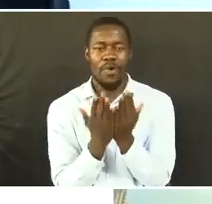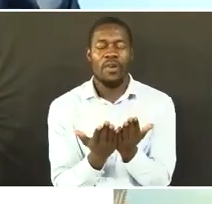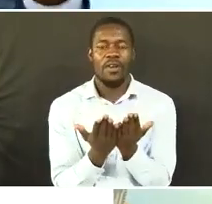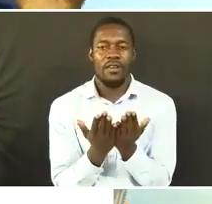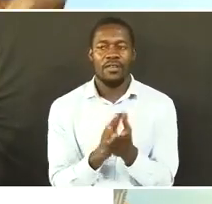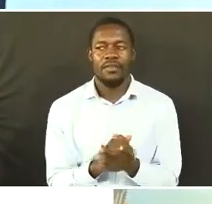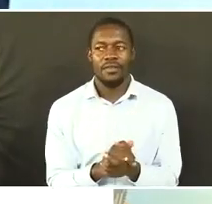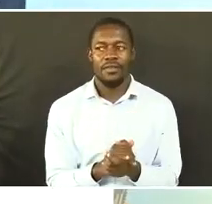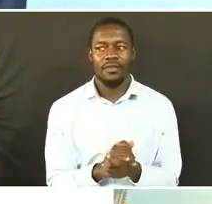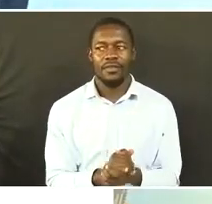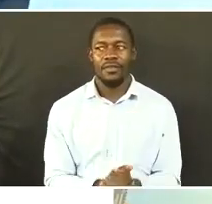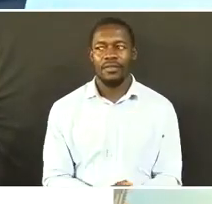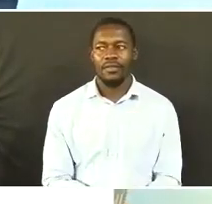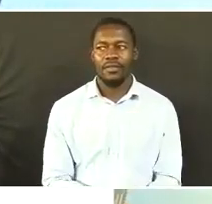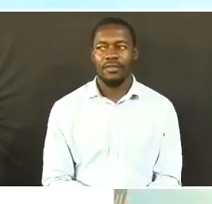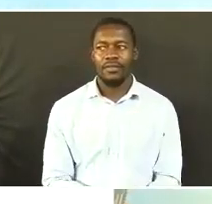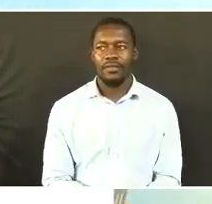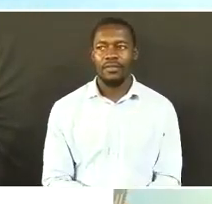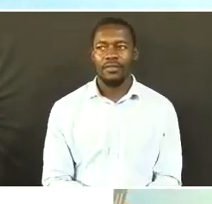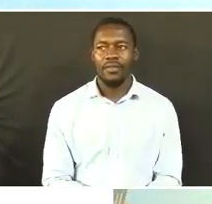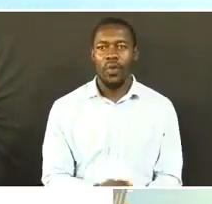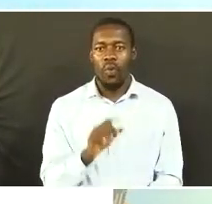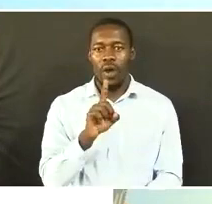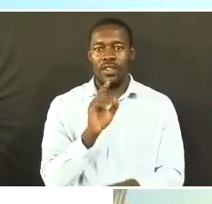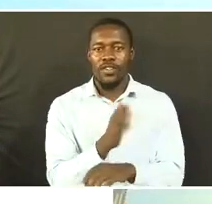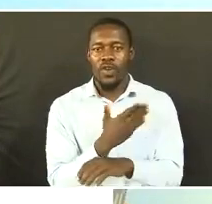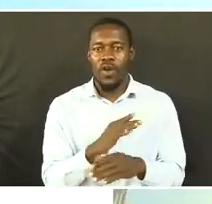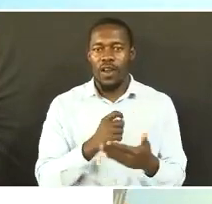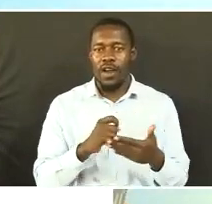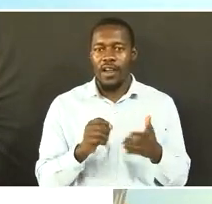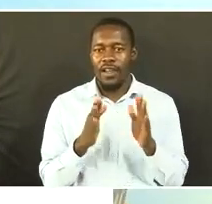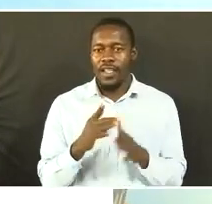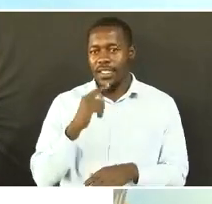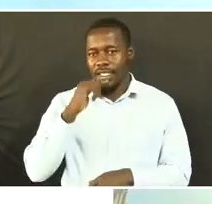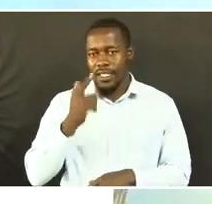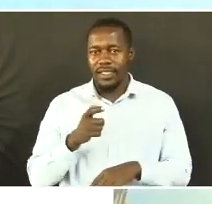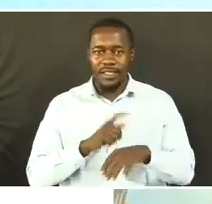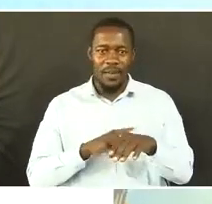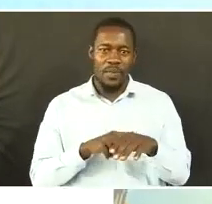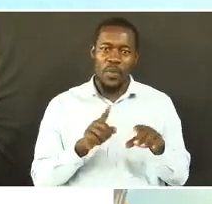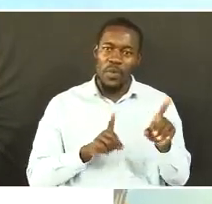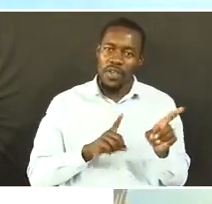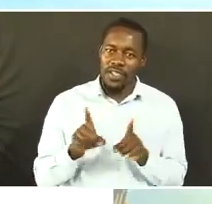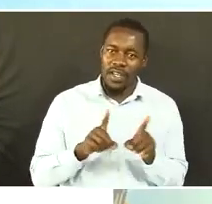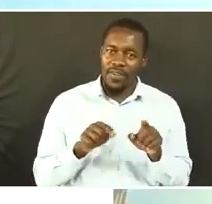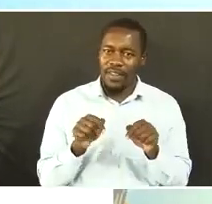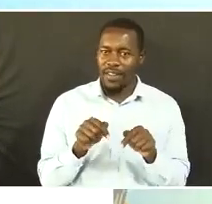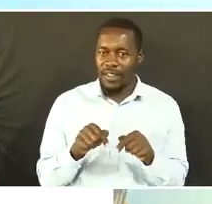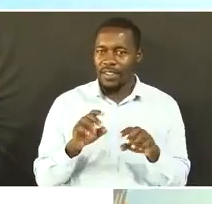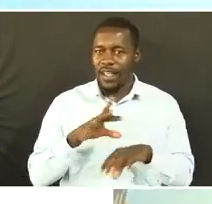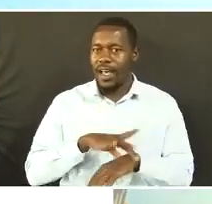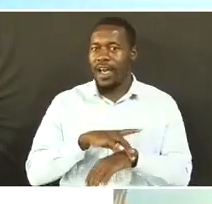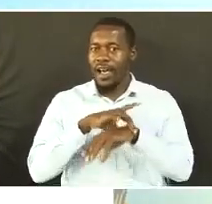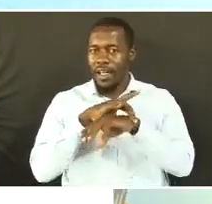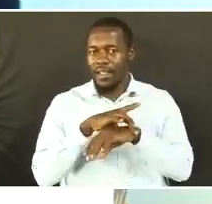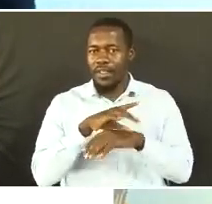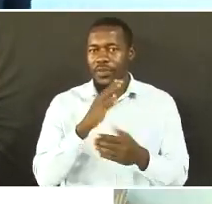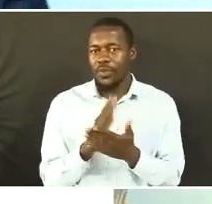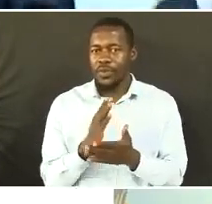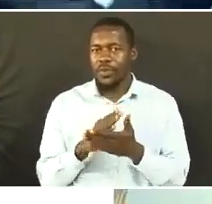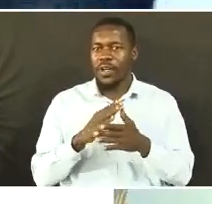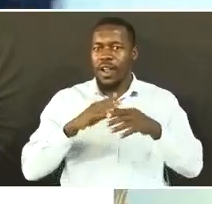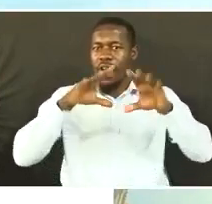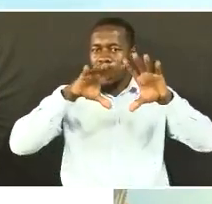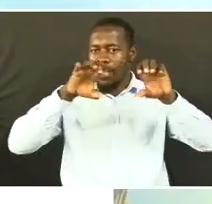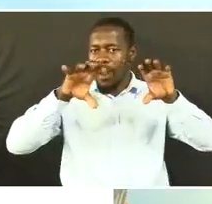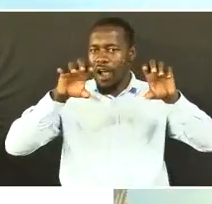different times as we travel. The songwriter says, while we travel this pilgrim pathway, clouds will overspread the sky.